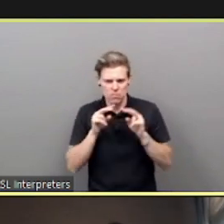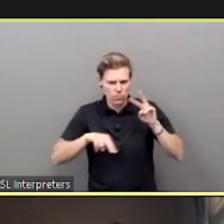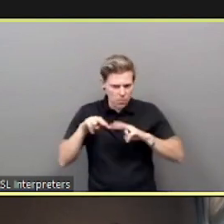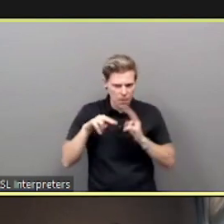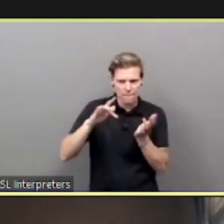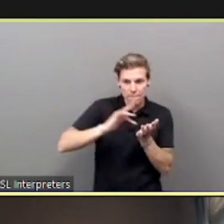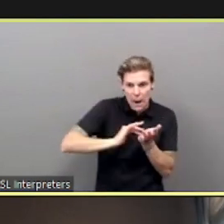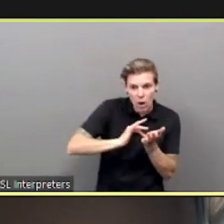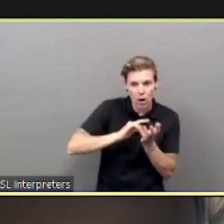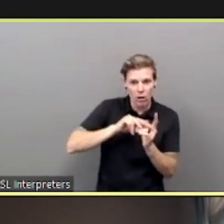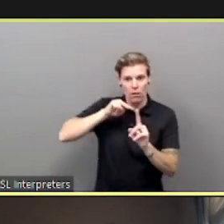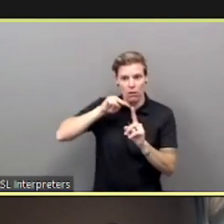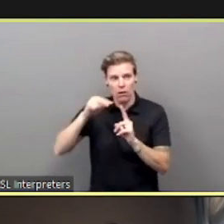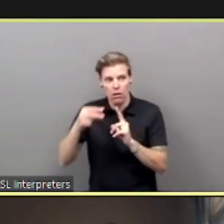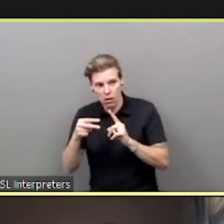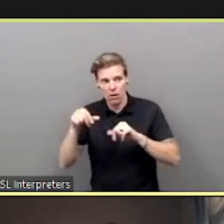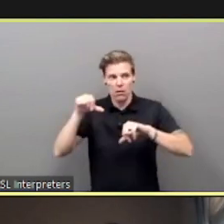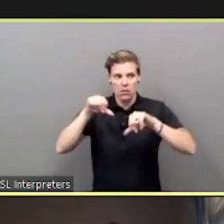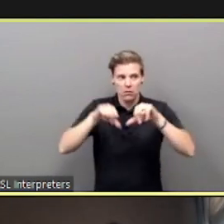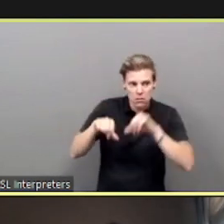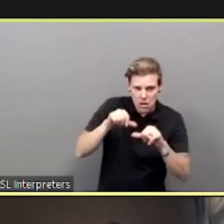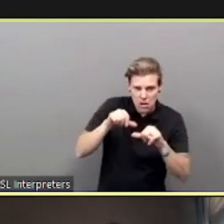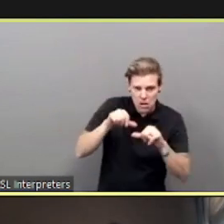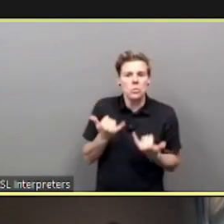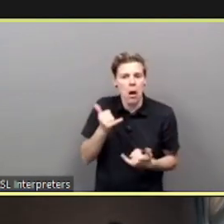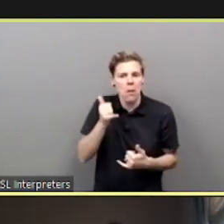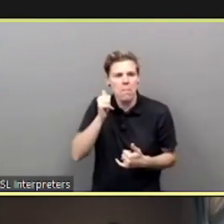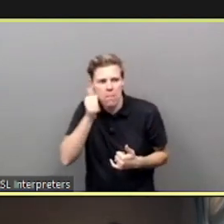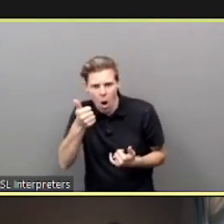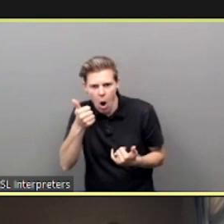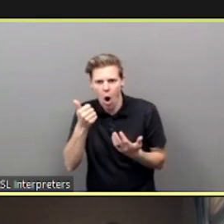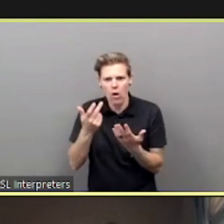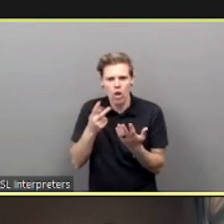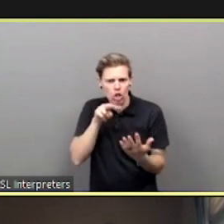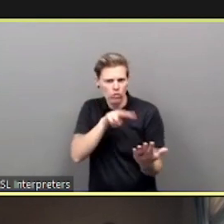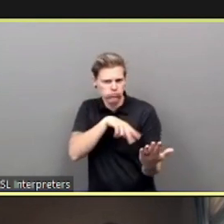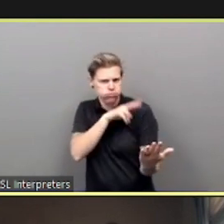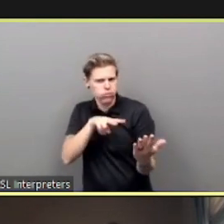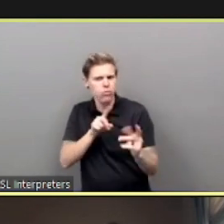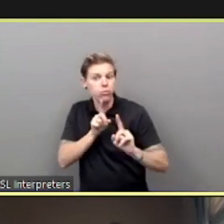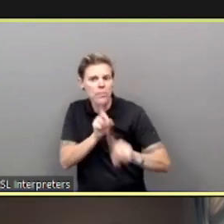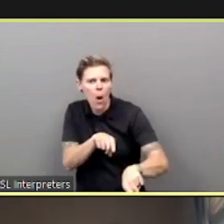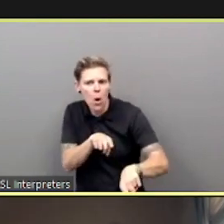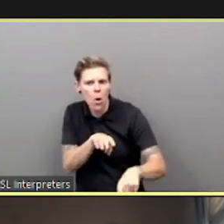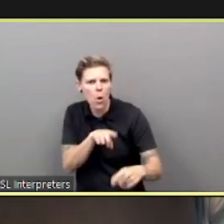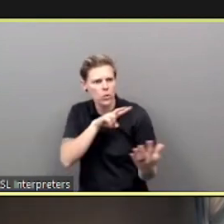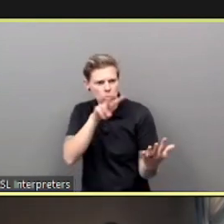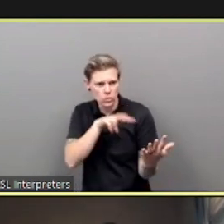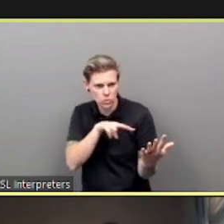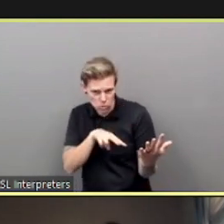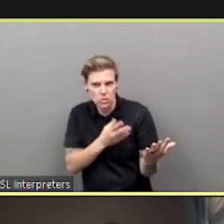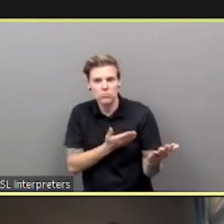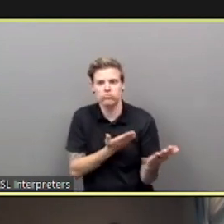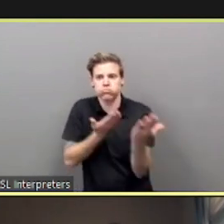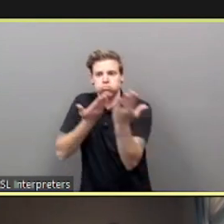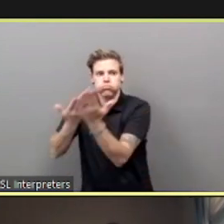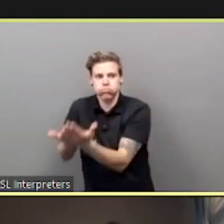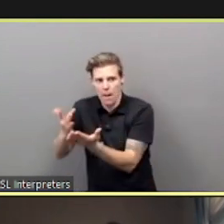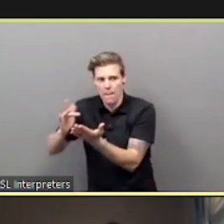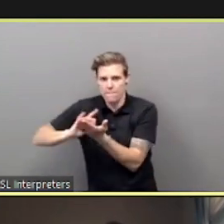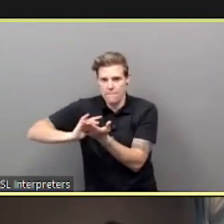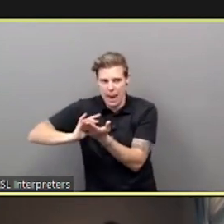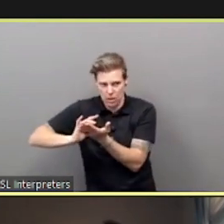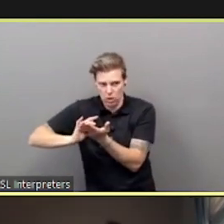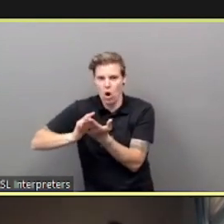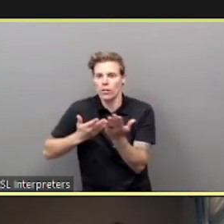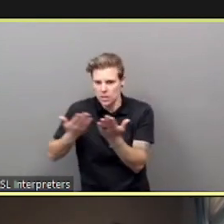tomorrow to look at the recommendations, and then New Mexico Medical Advisory Team will give us the New Mexico recommendations, and